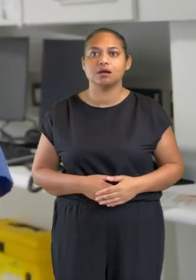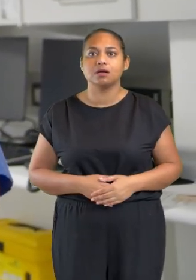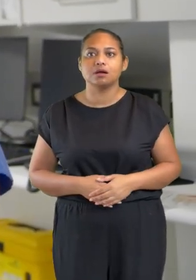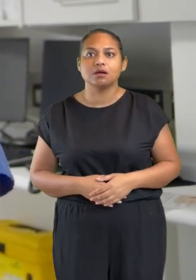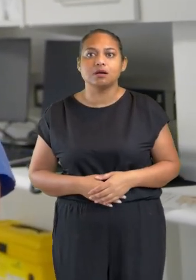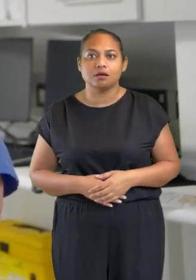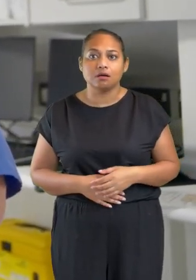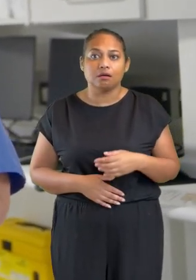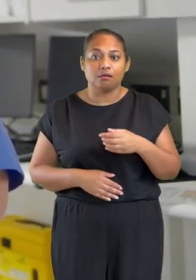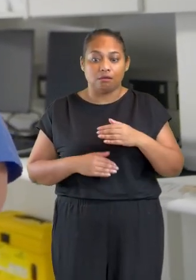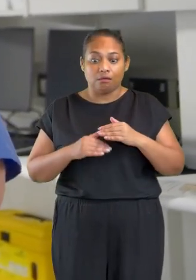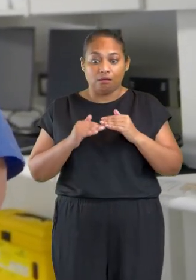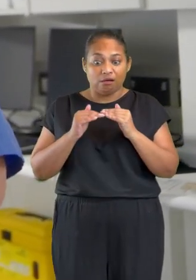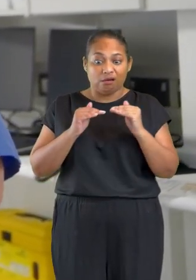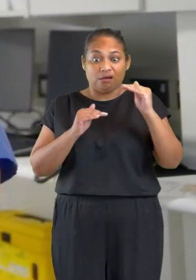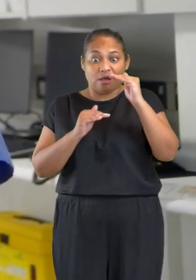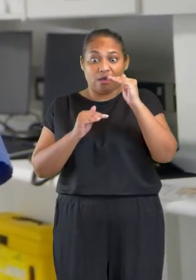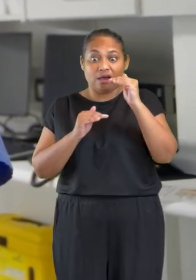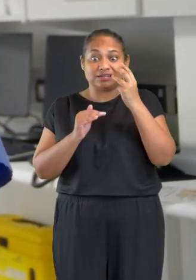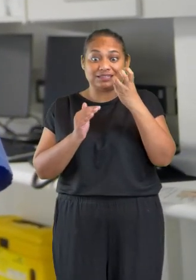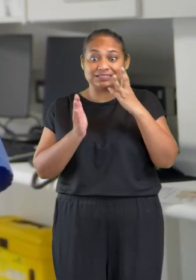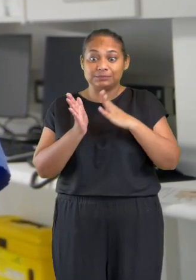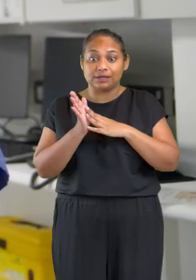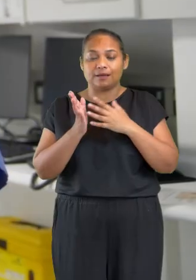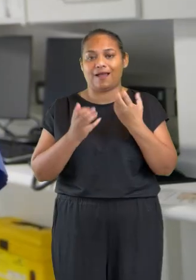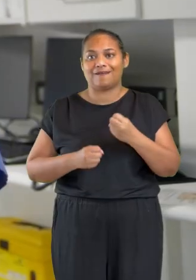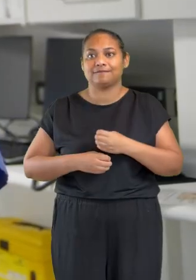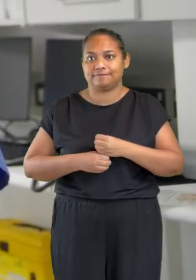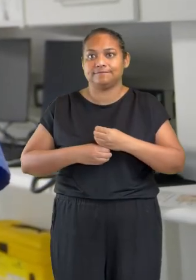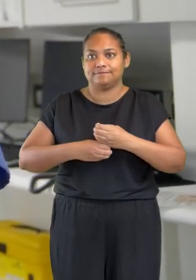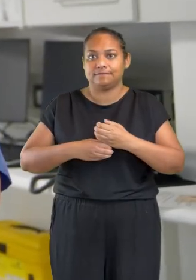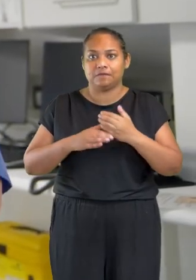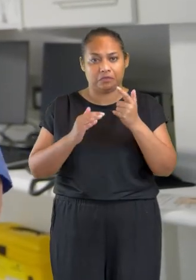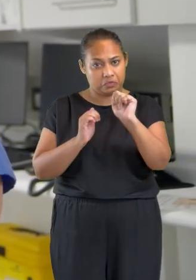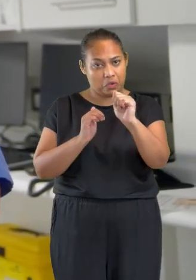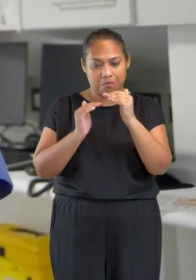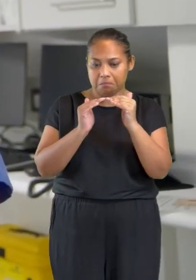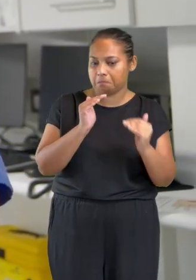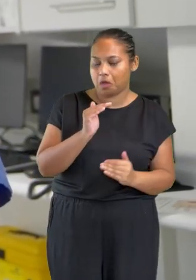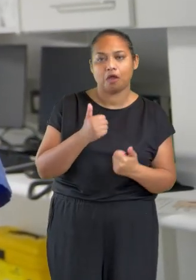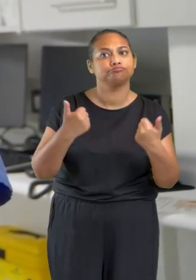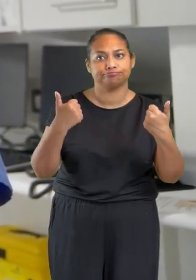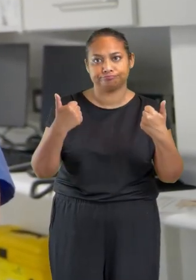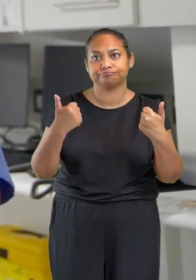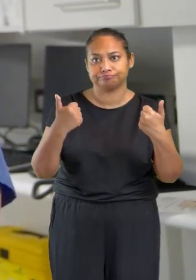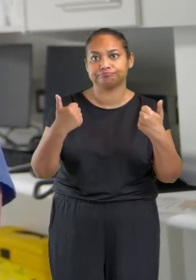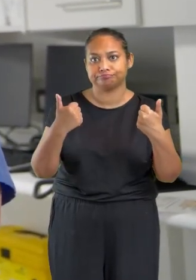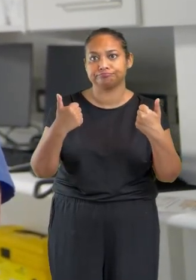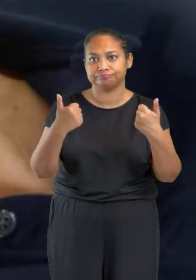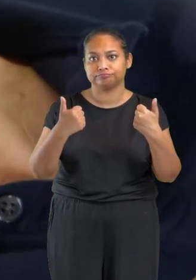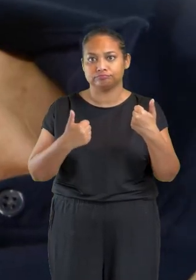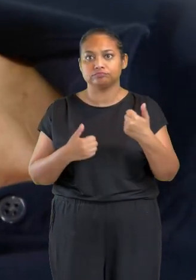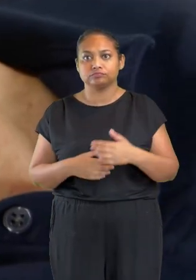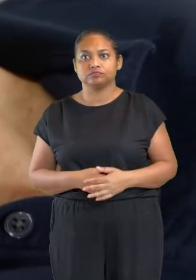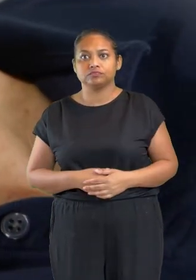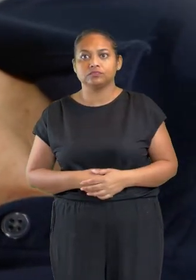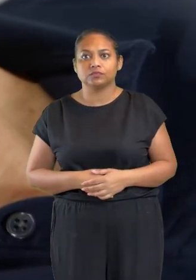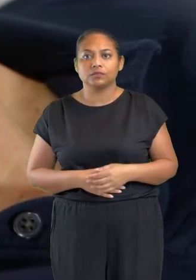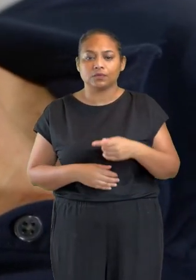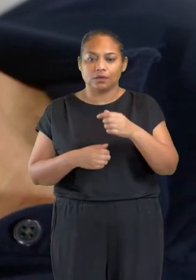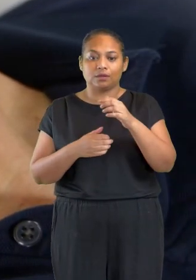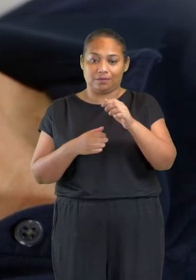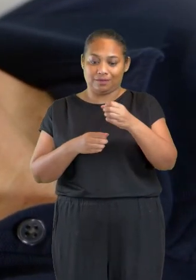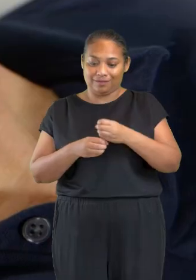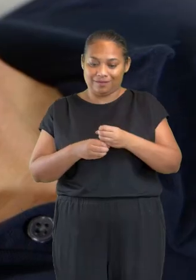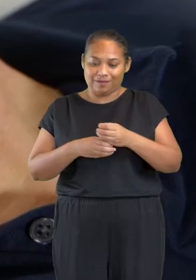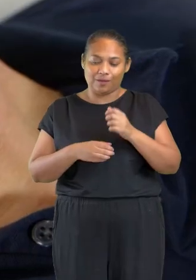well below the 3 centimetre threshold for an aneurysm. Because you don't have an aneurysm and they take so long to